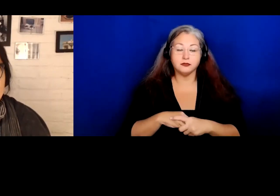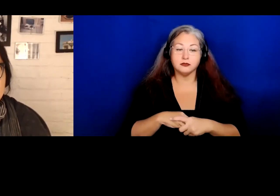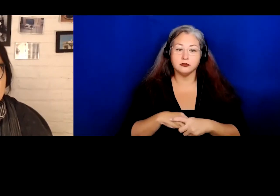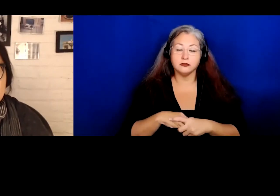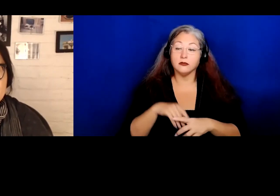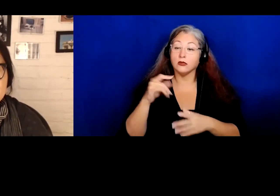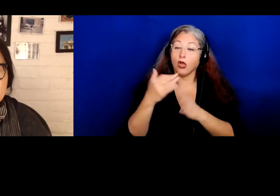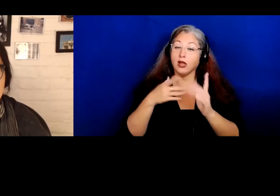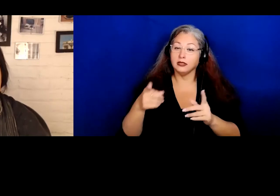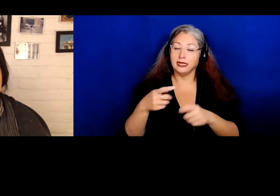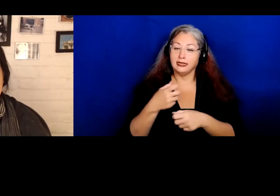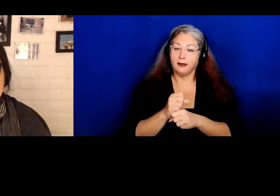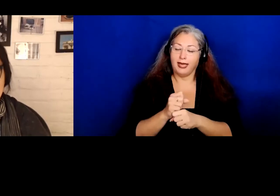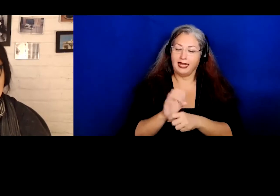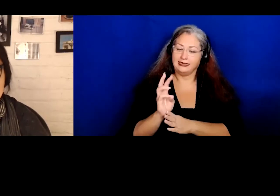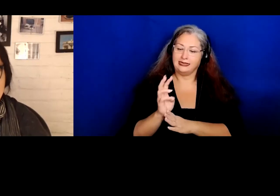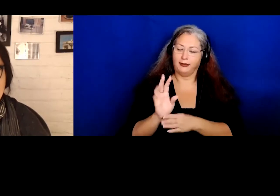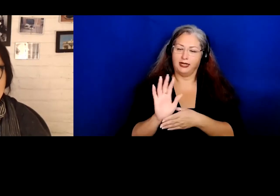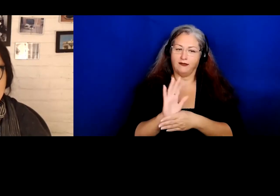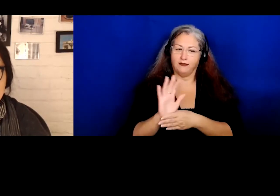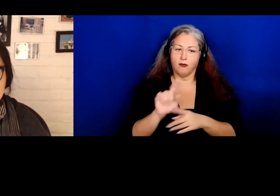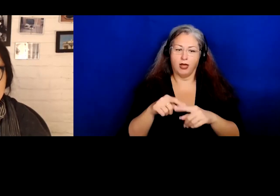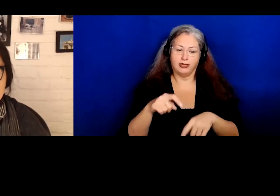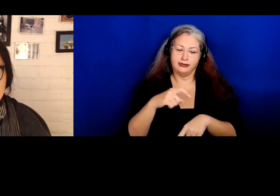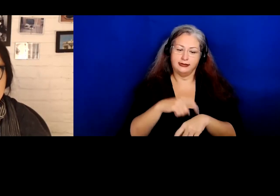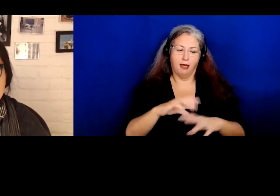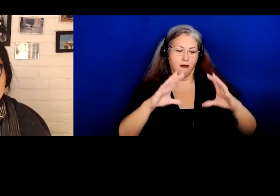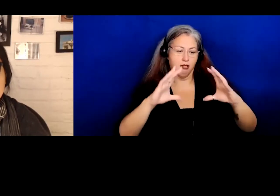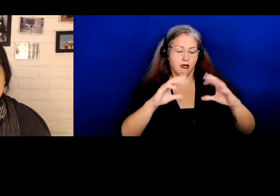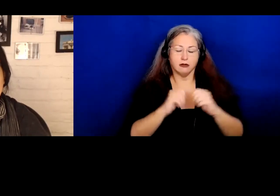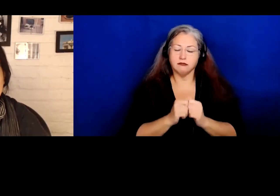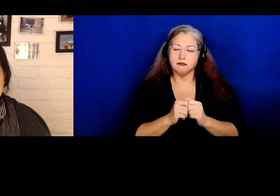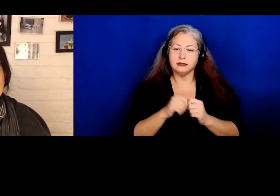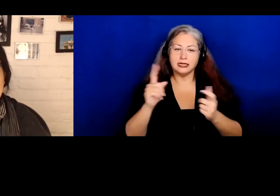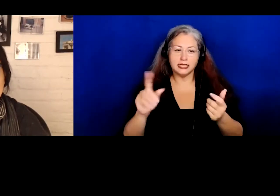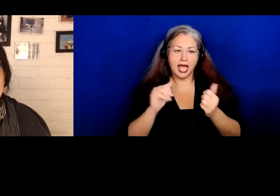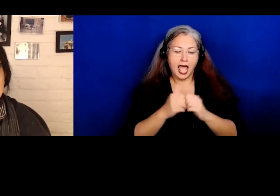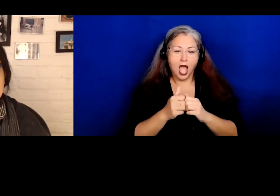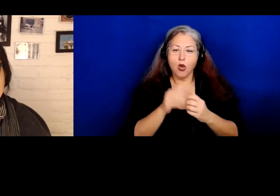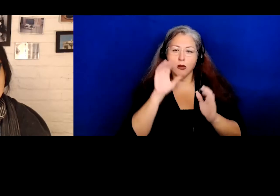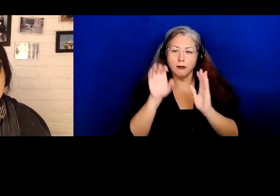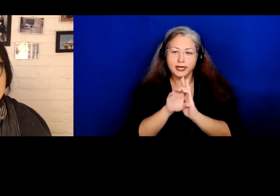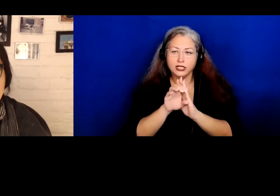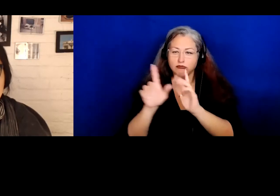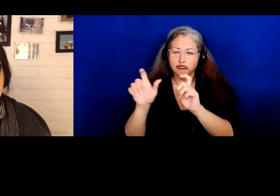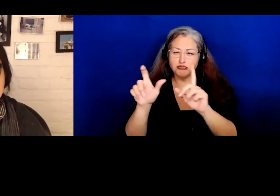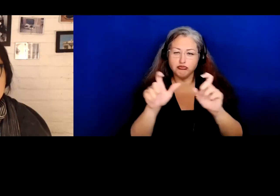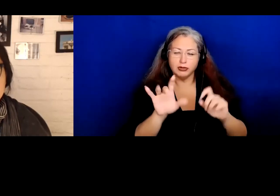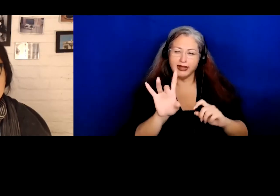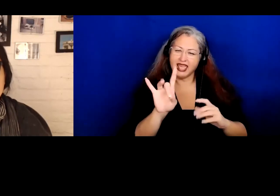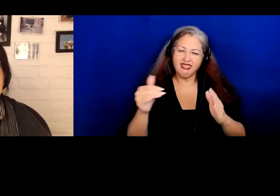The artist made a 6-minute film of time clock piece. It's stitched together from photographs taken of the